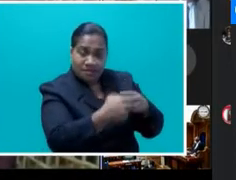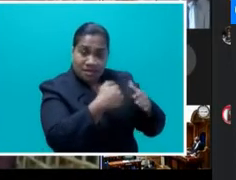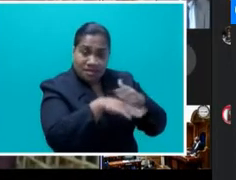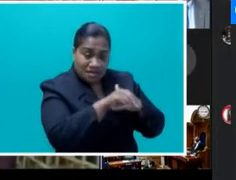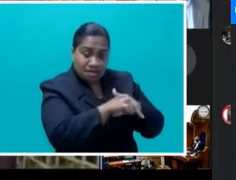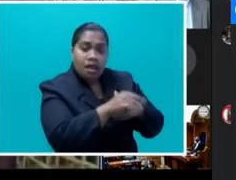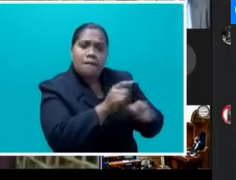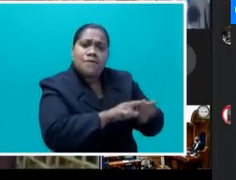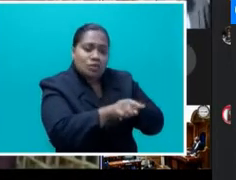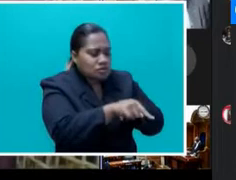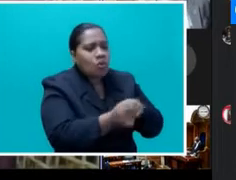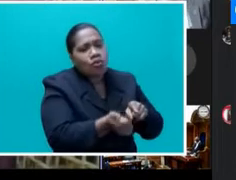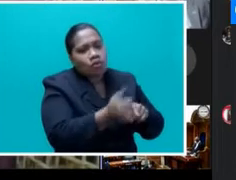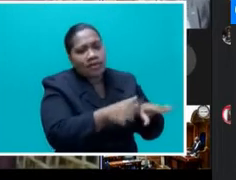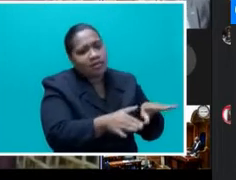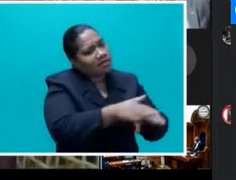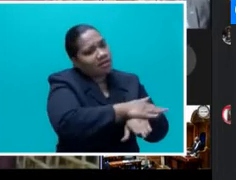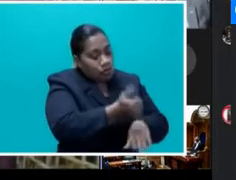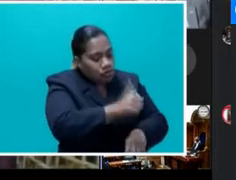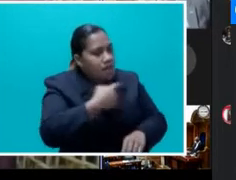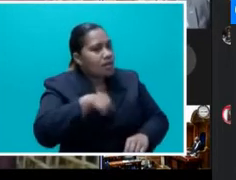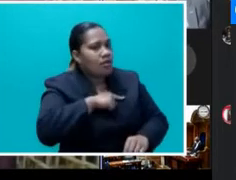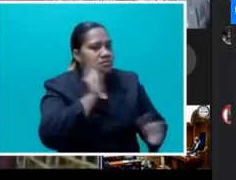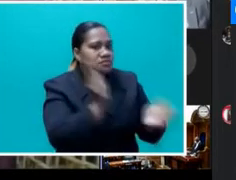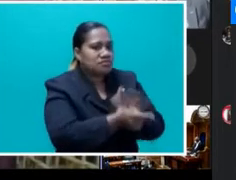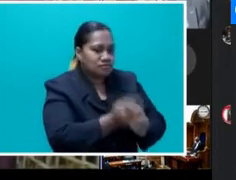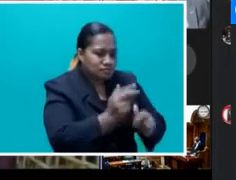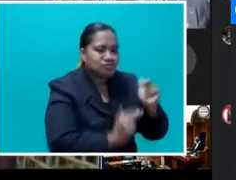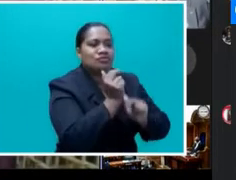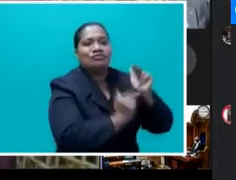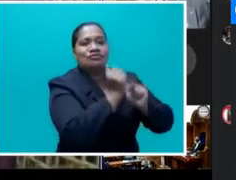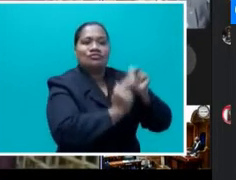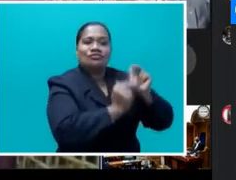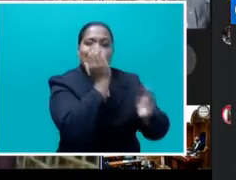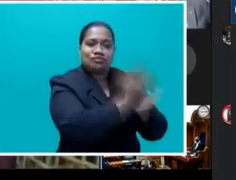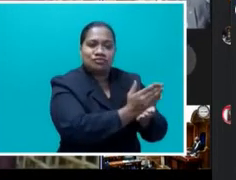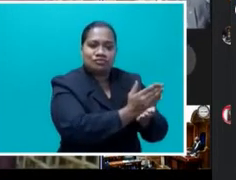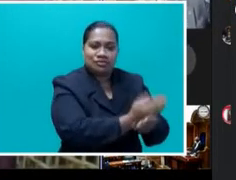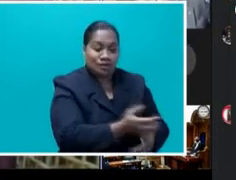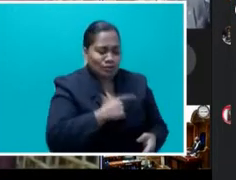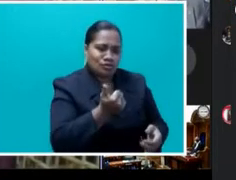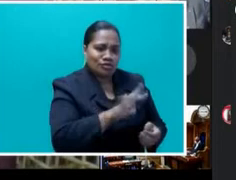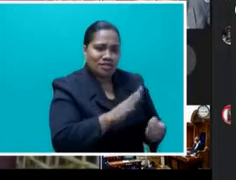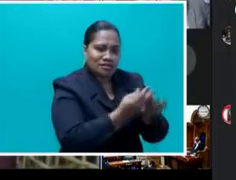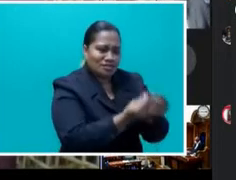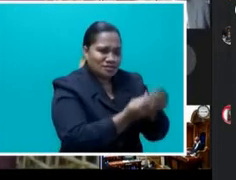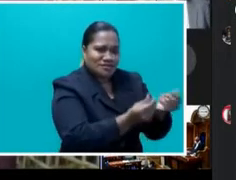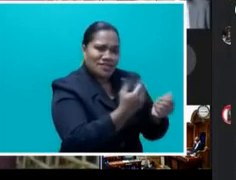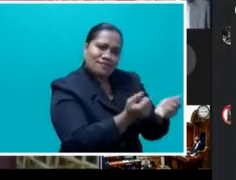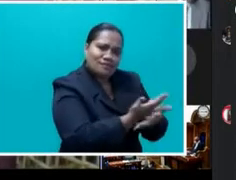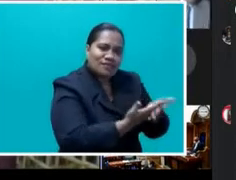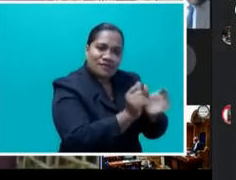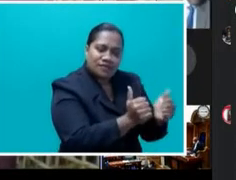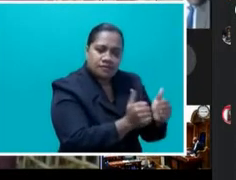already covered, which allows us to construct the ice plant straight away. Honourable Speaker, this is exactly what happened